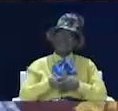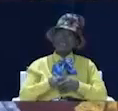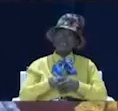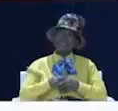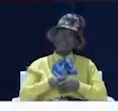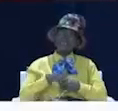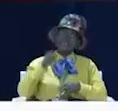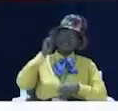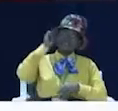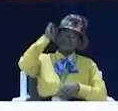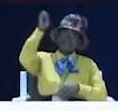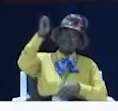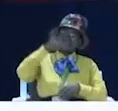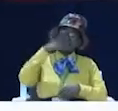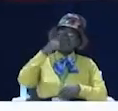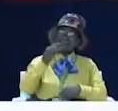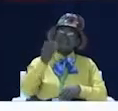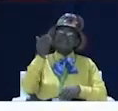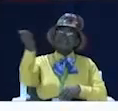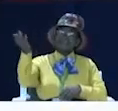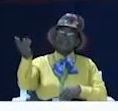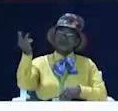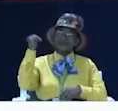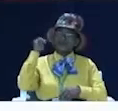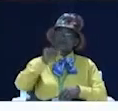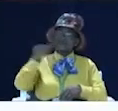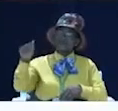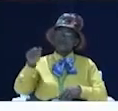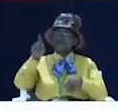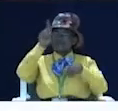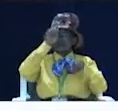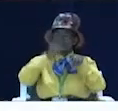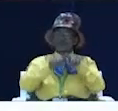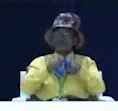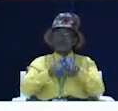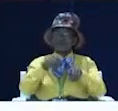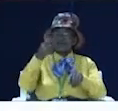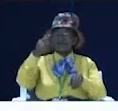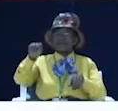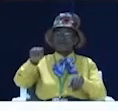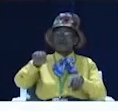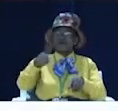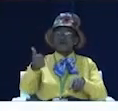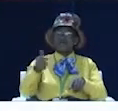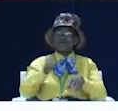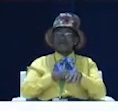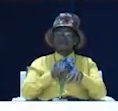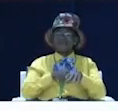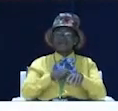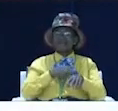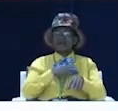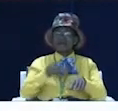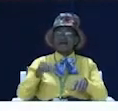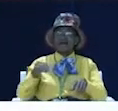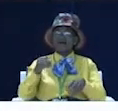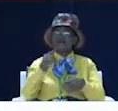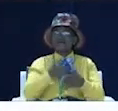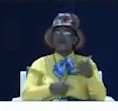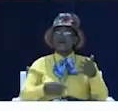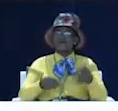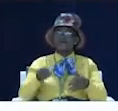He said there was a brother the other time who said amen, and what was troubling him got out of